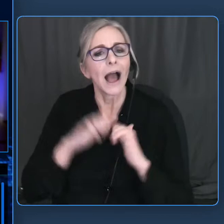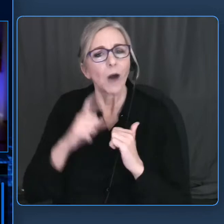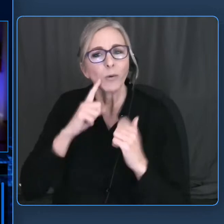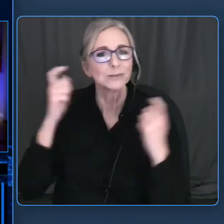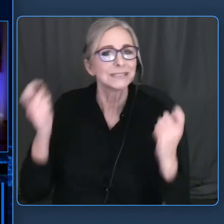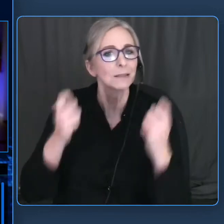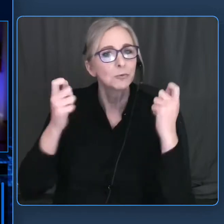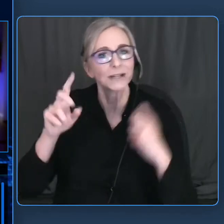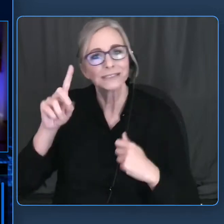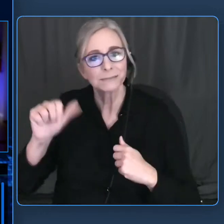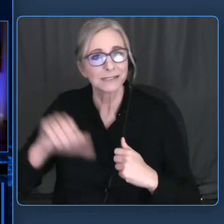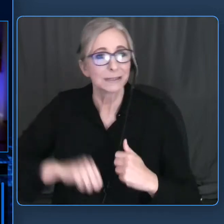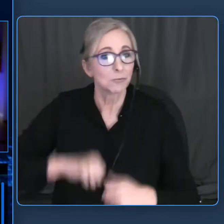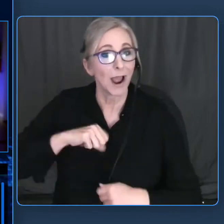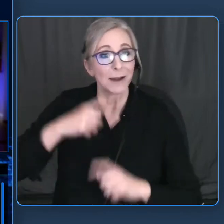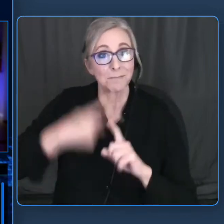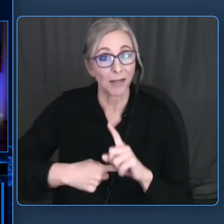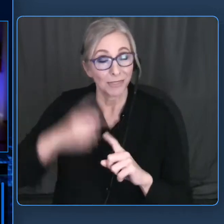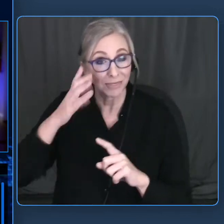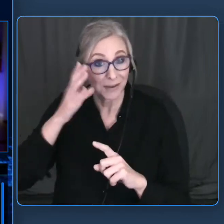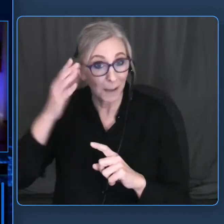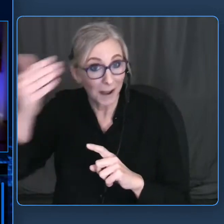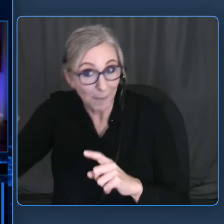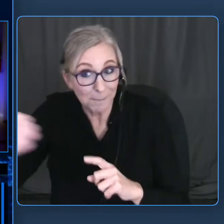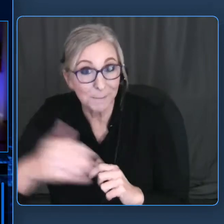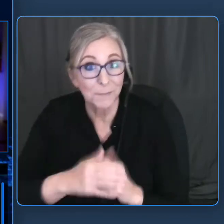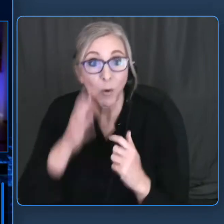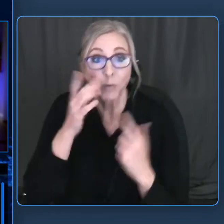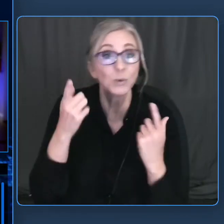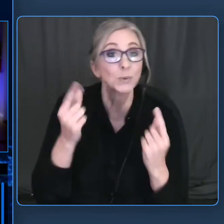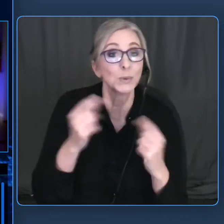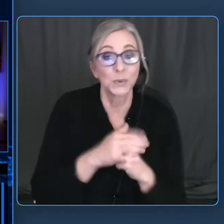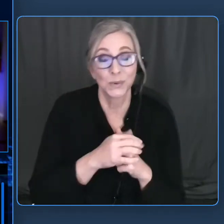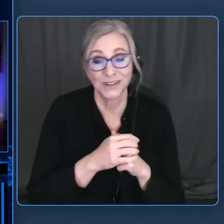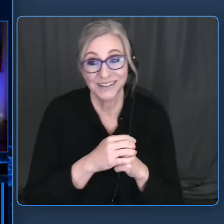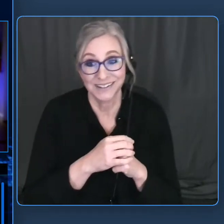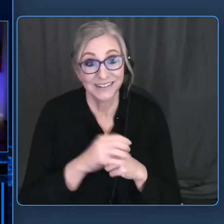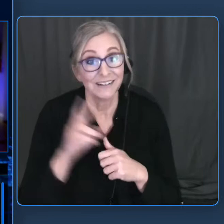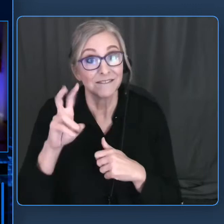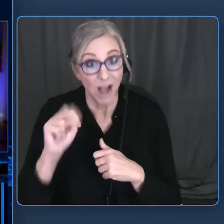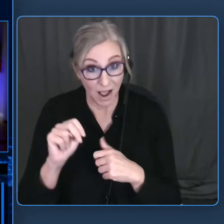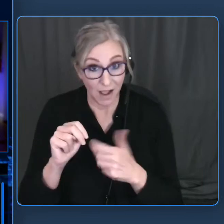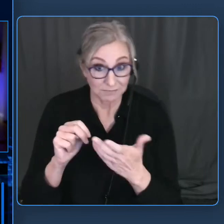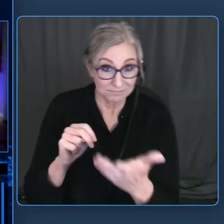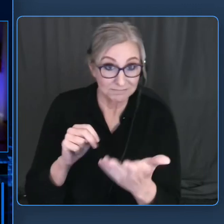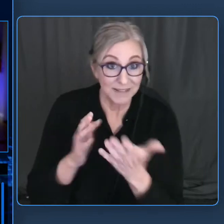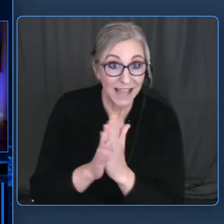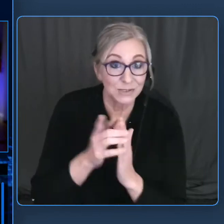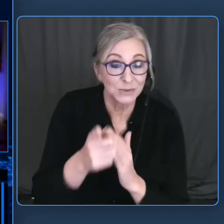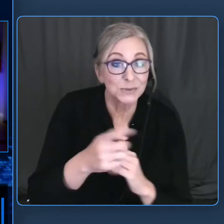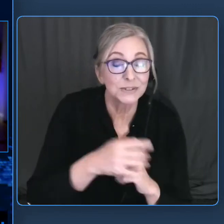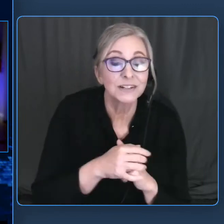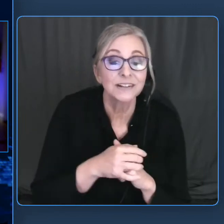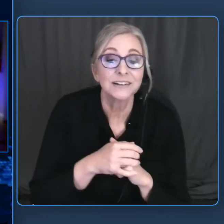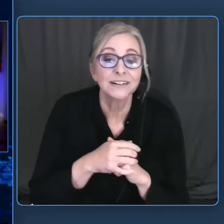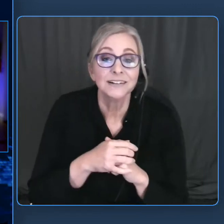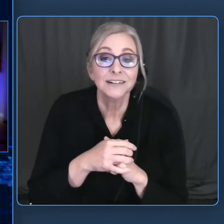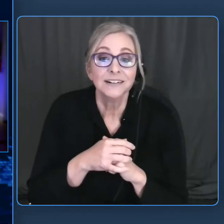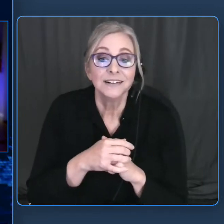celebrate Disability Pride Month coming up? And Vaughn, let me jump to you on that.